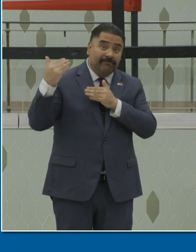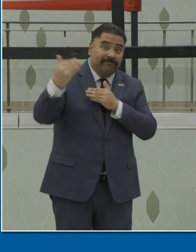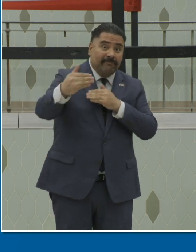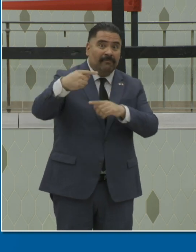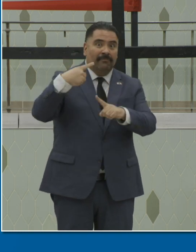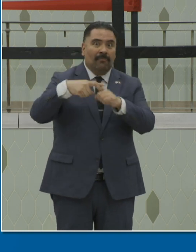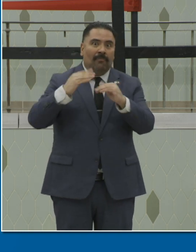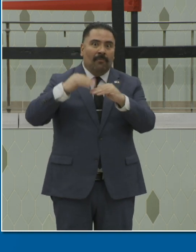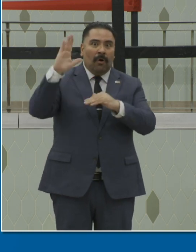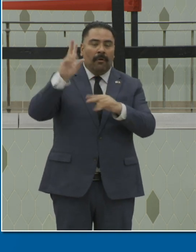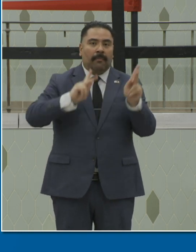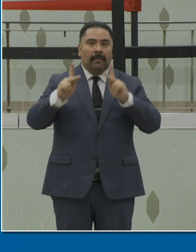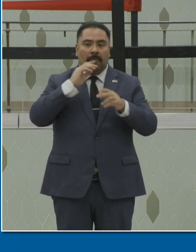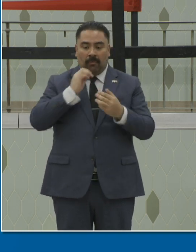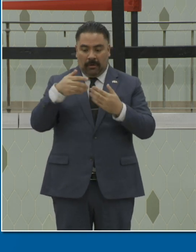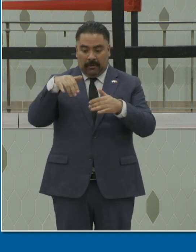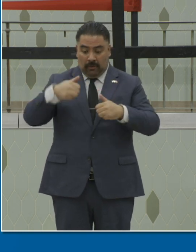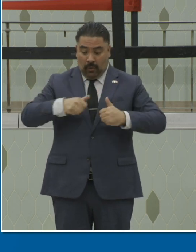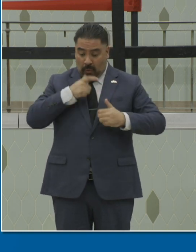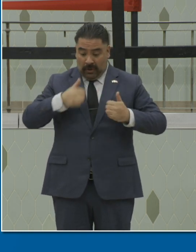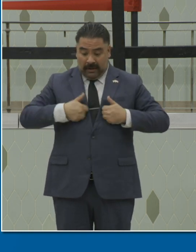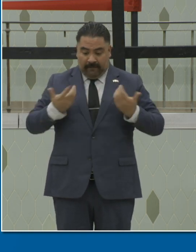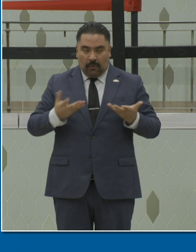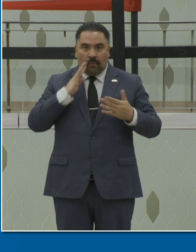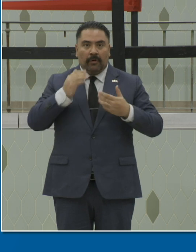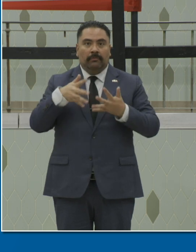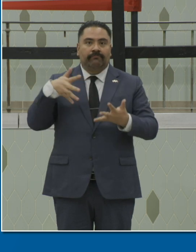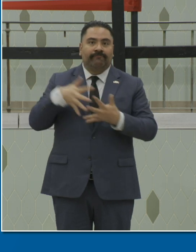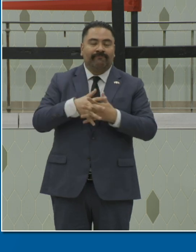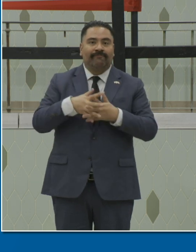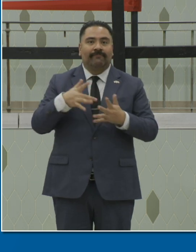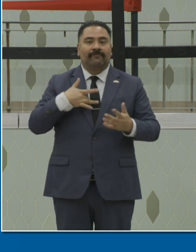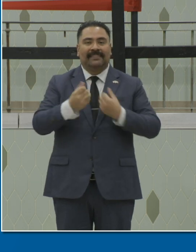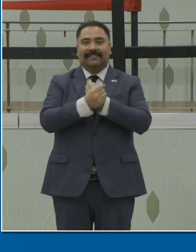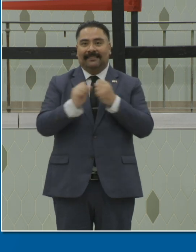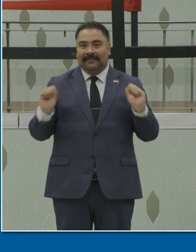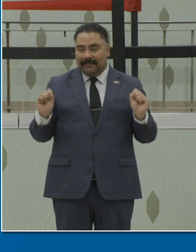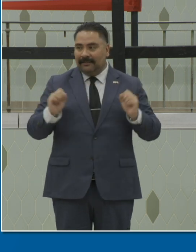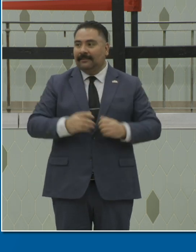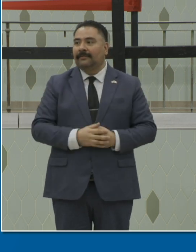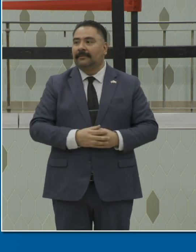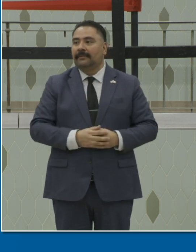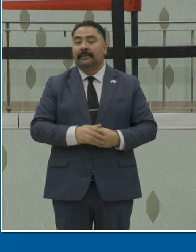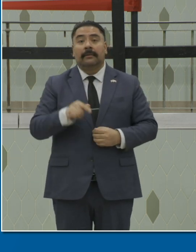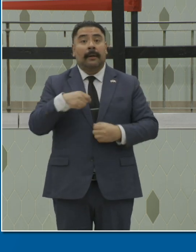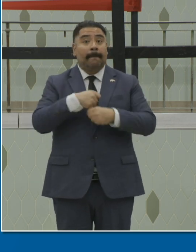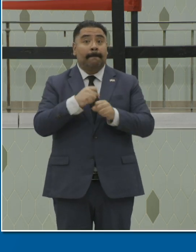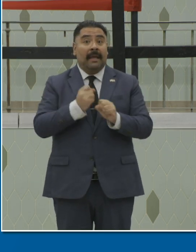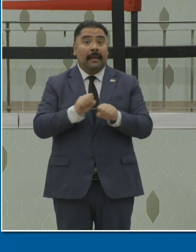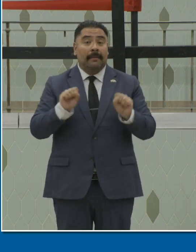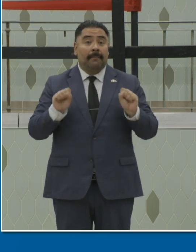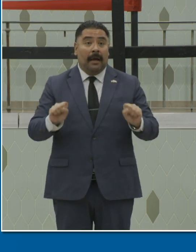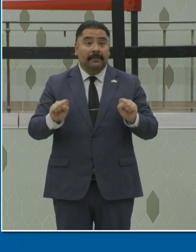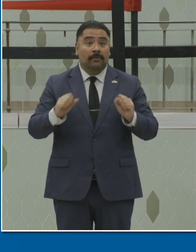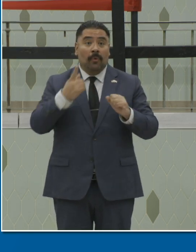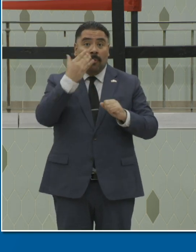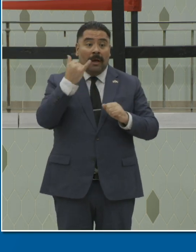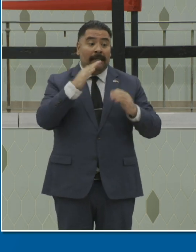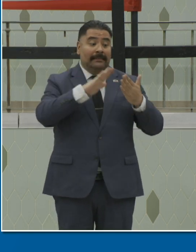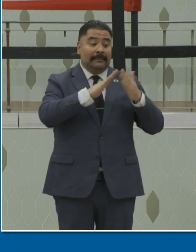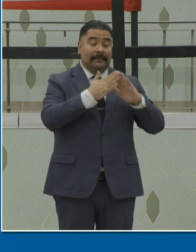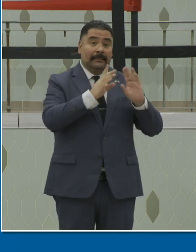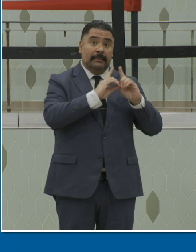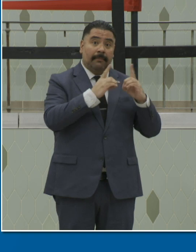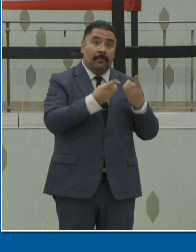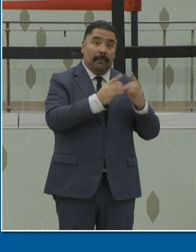families will find security here in Lawson House. This was made possible because of the City